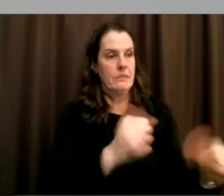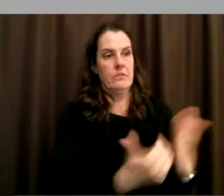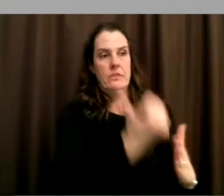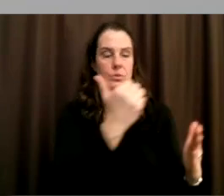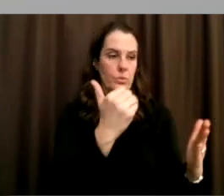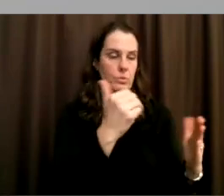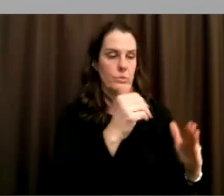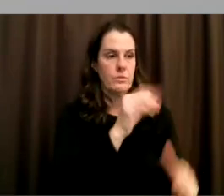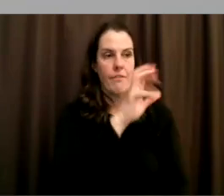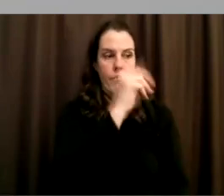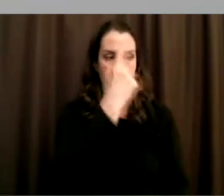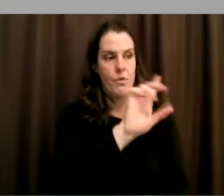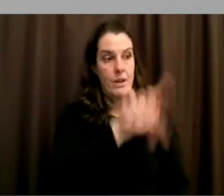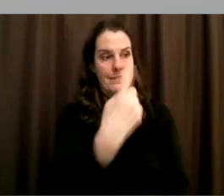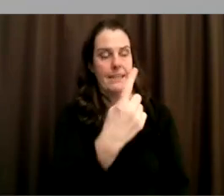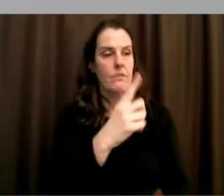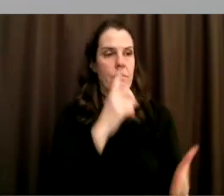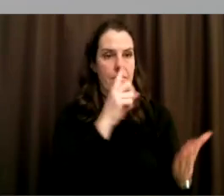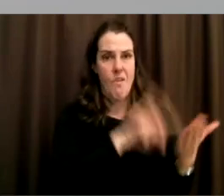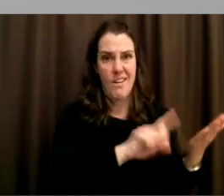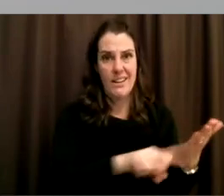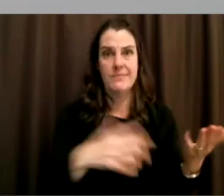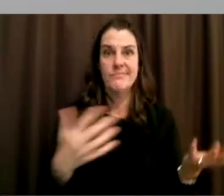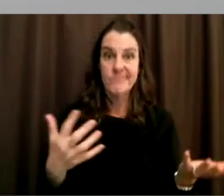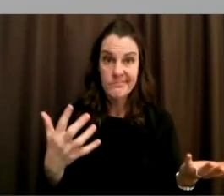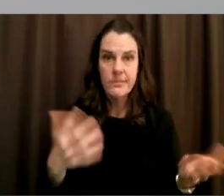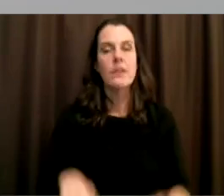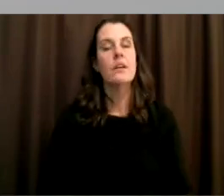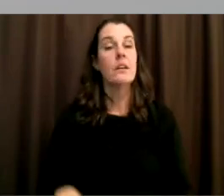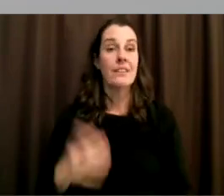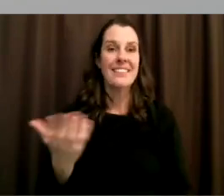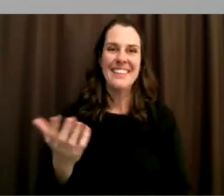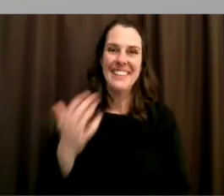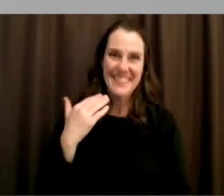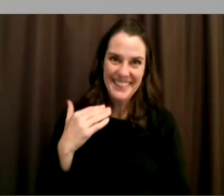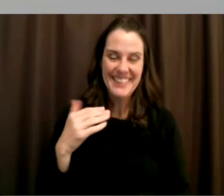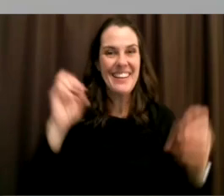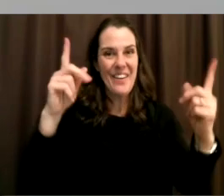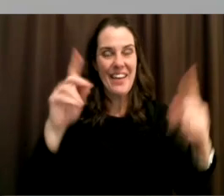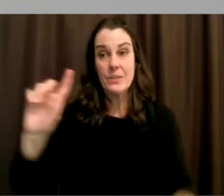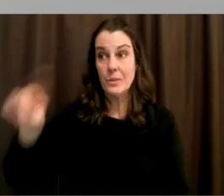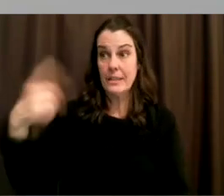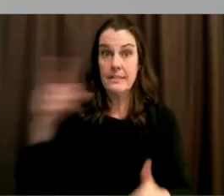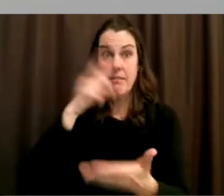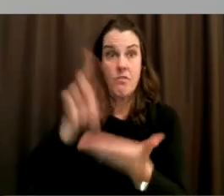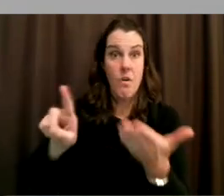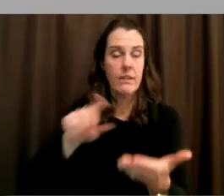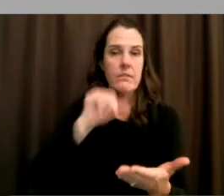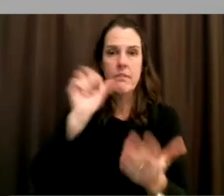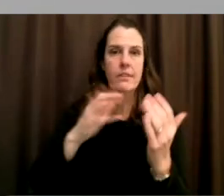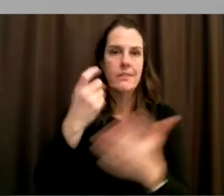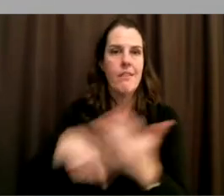audit. So remember, this is generally a single audit isn't going to cost you